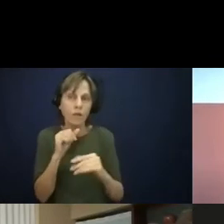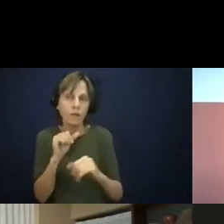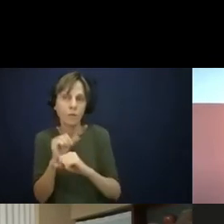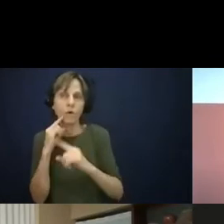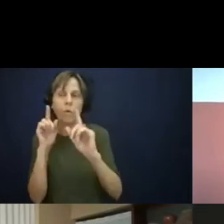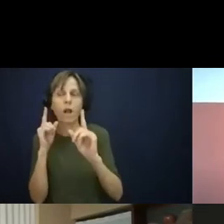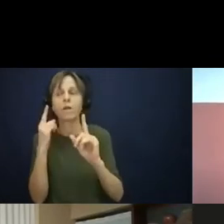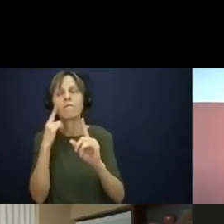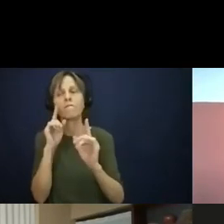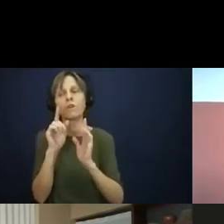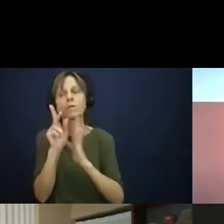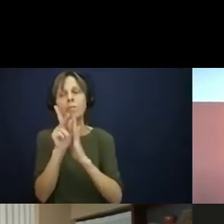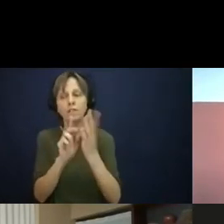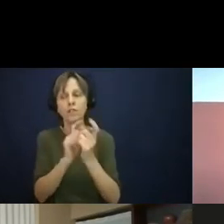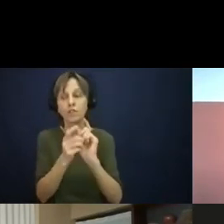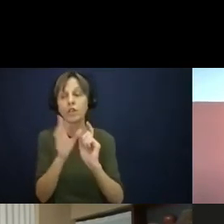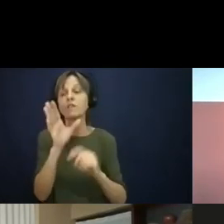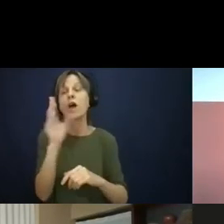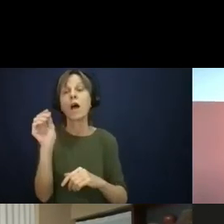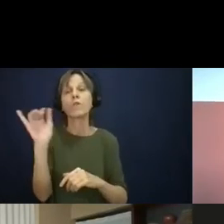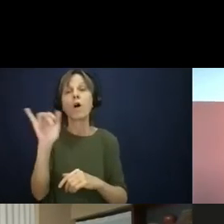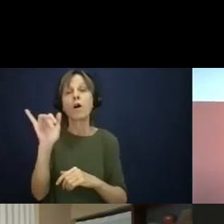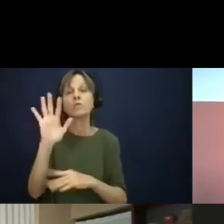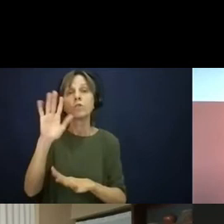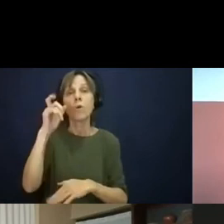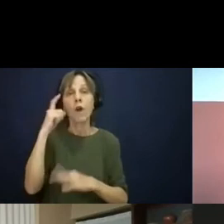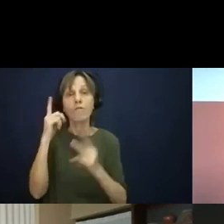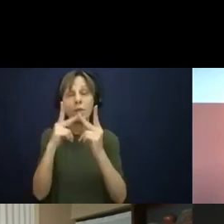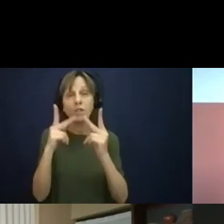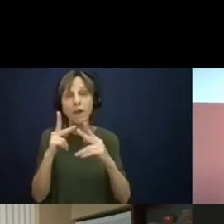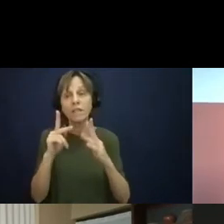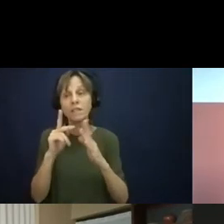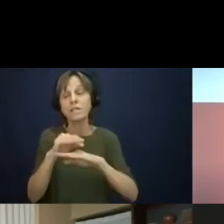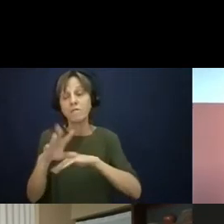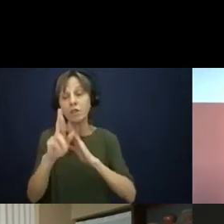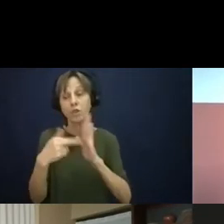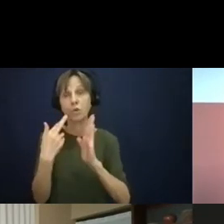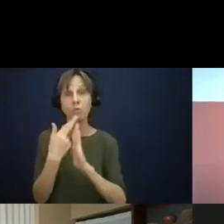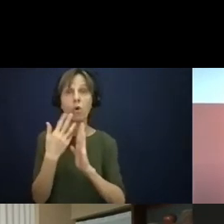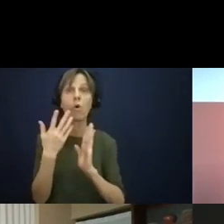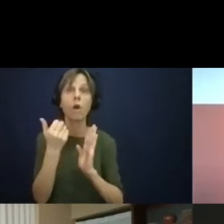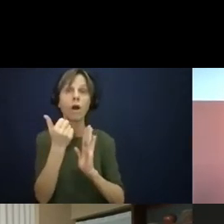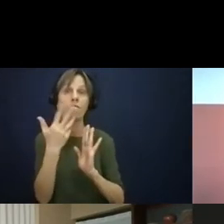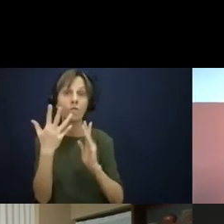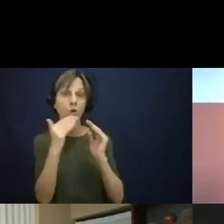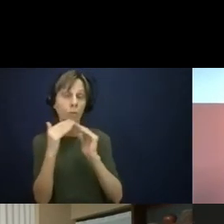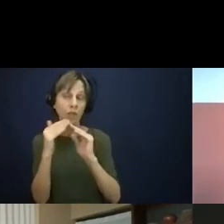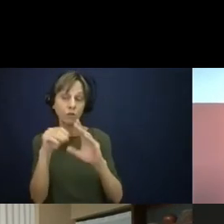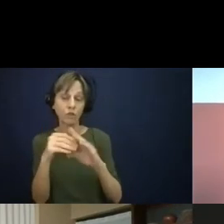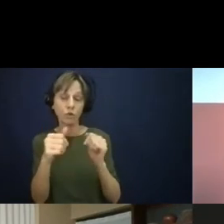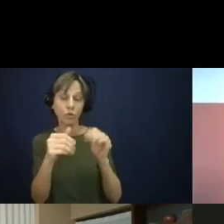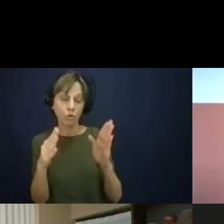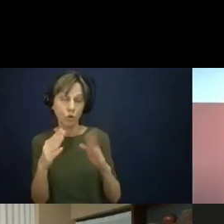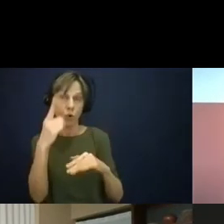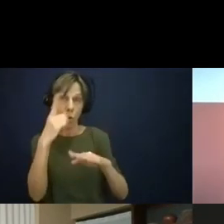that I had in the government spaces in the advisory role was that usually a few peers were in the room at a time,